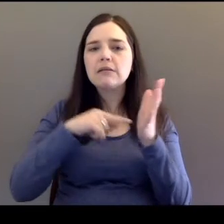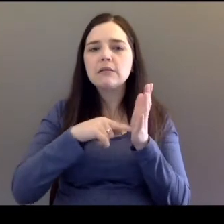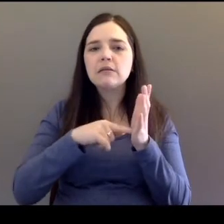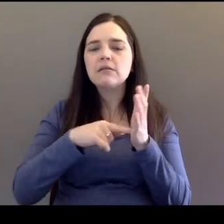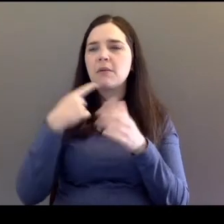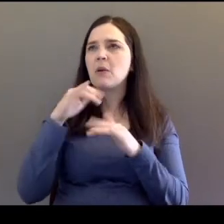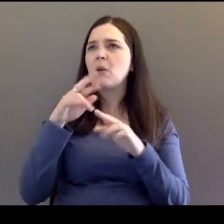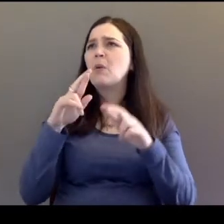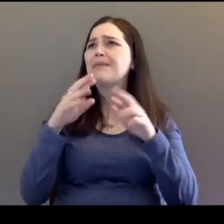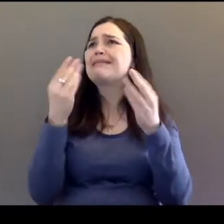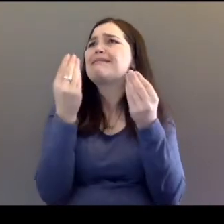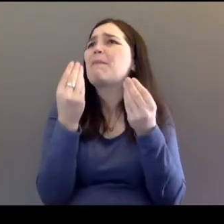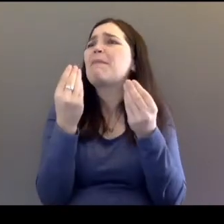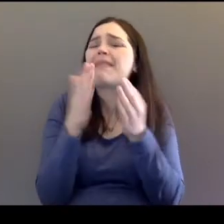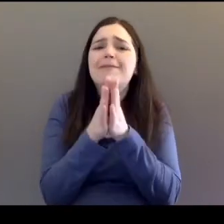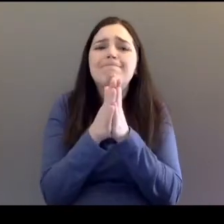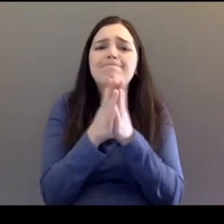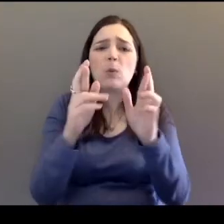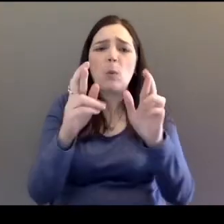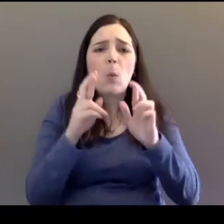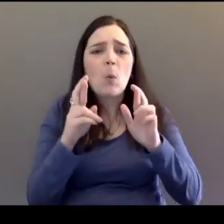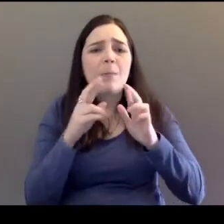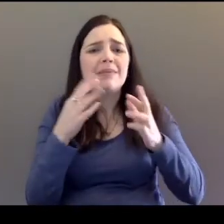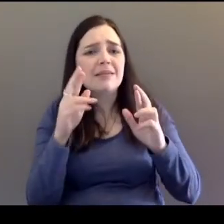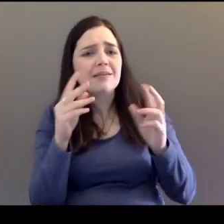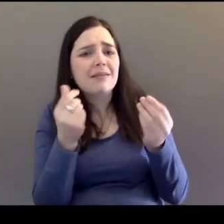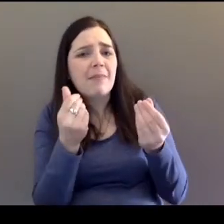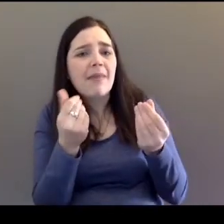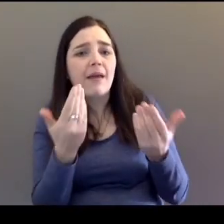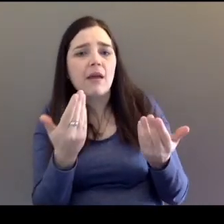tried everything else to bring hope or to change things.